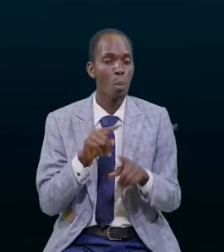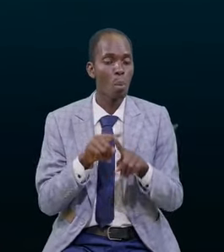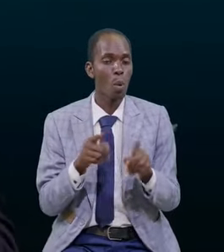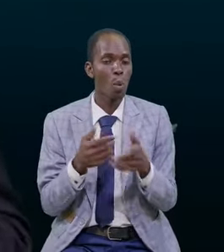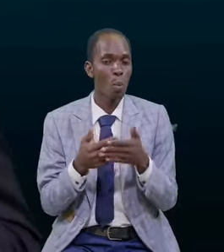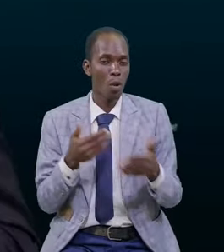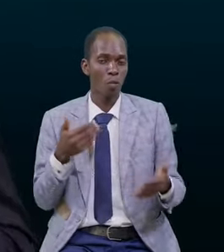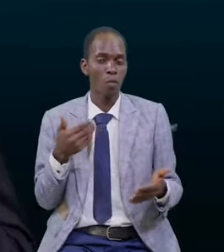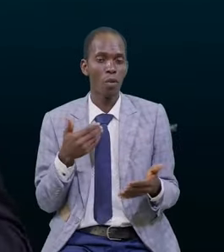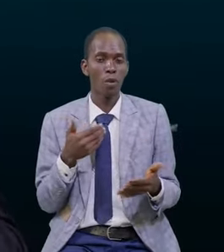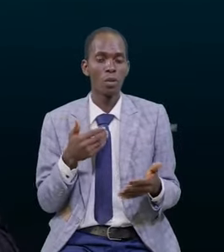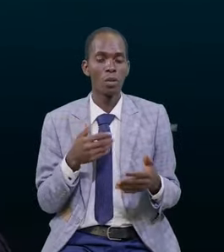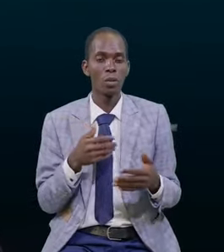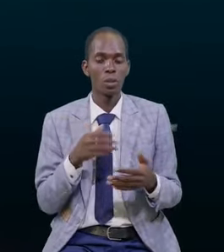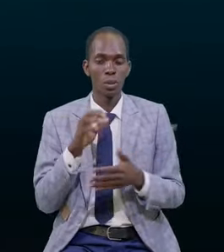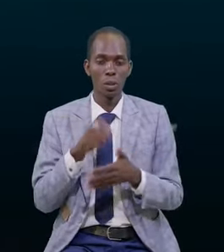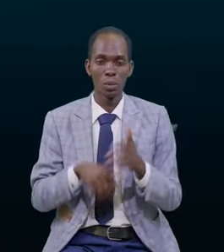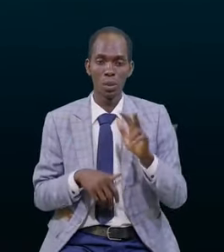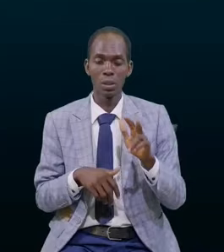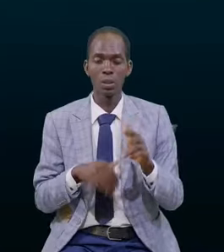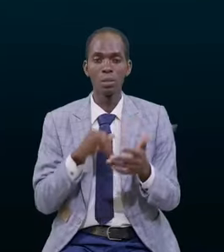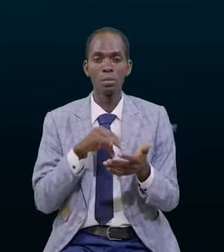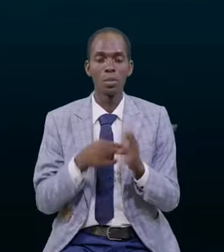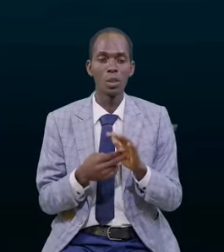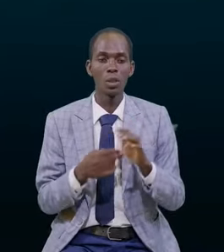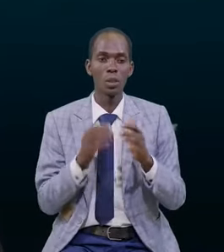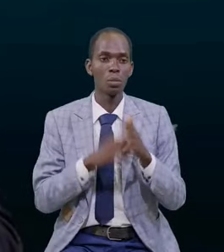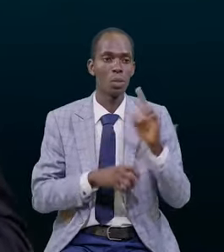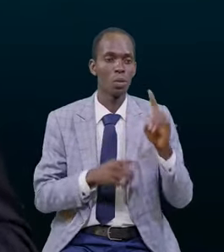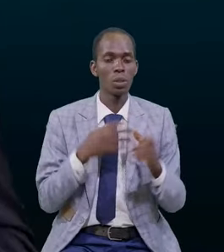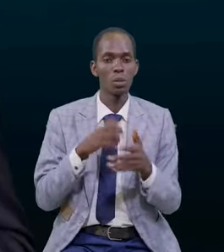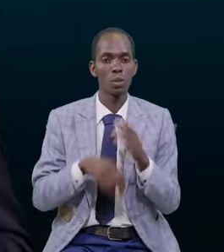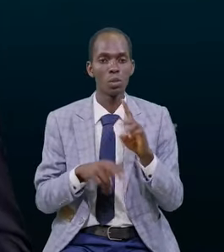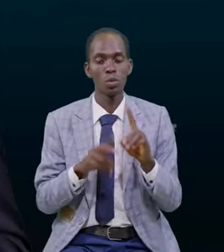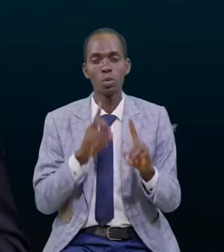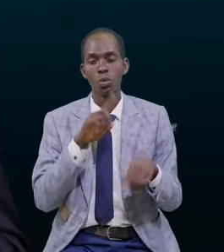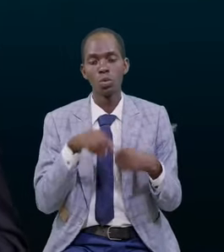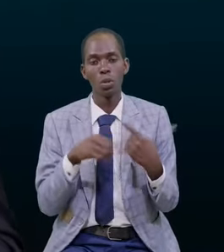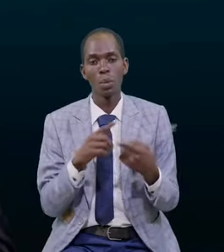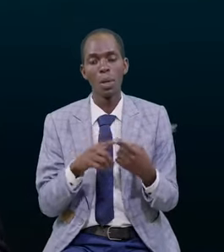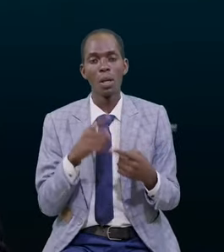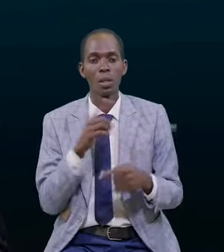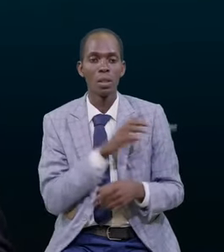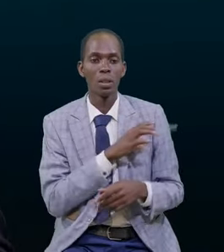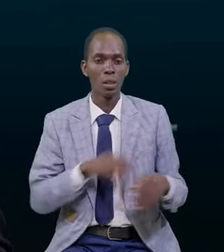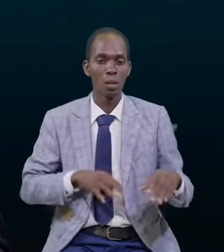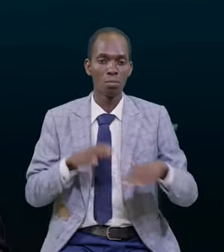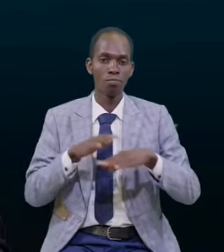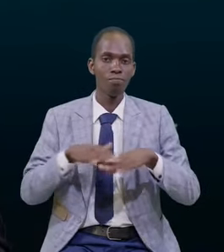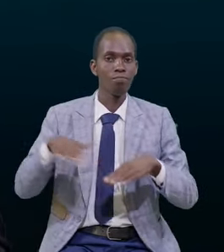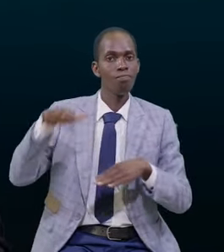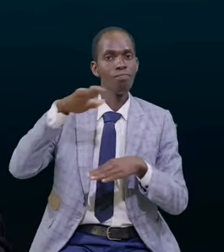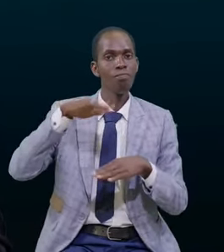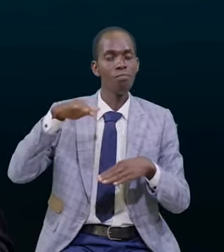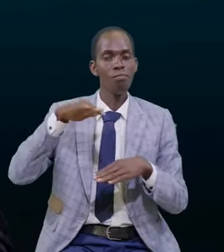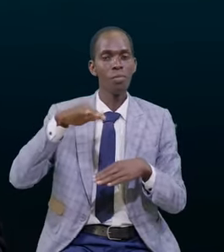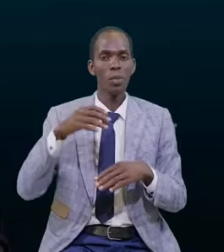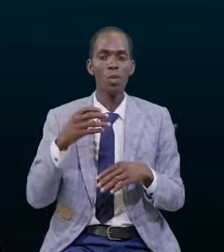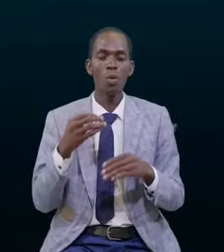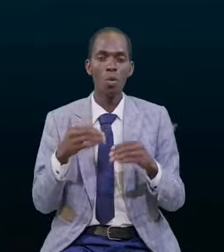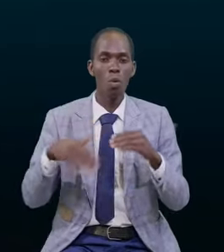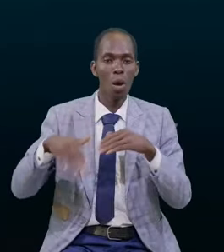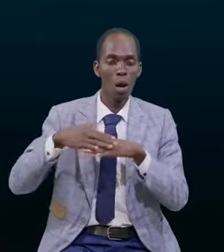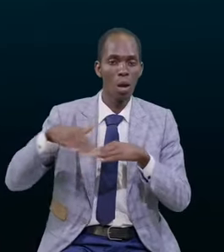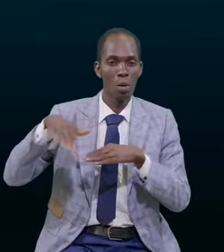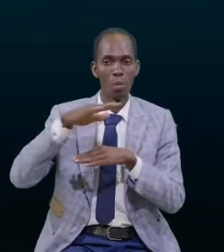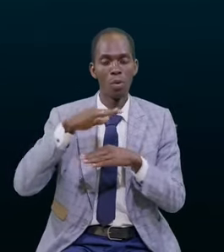chapters set forth the superiority of Christ over Angels like I said earlier